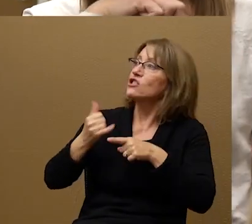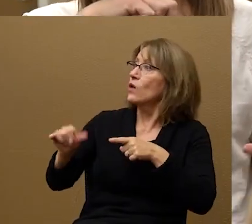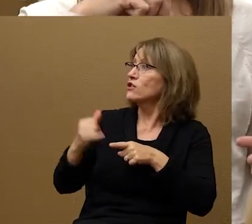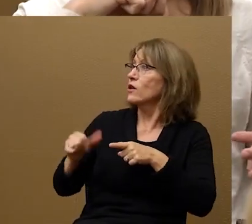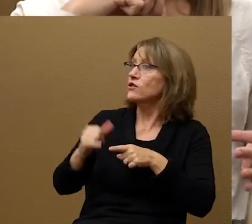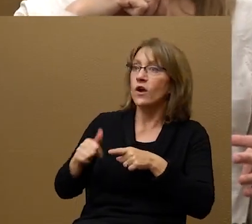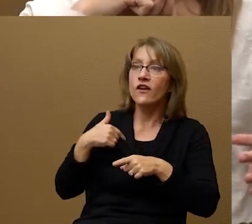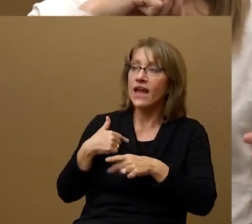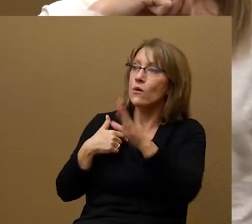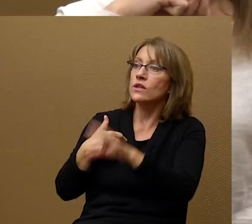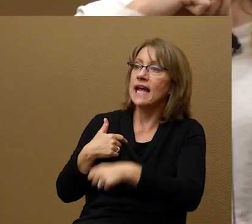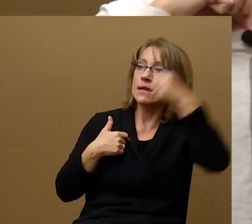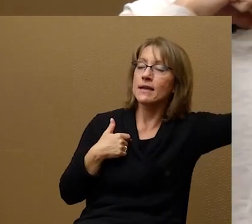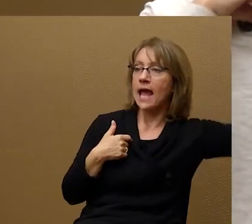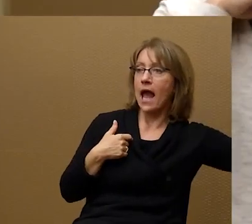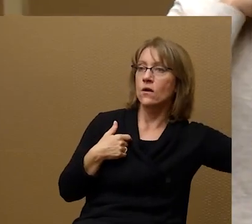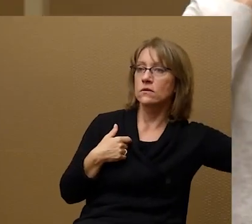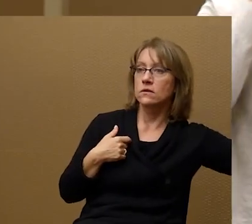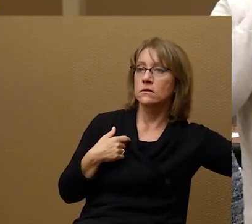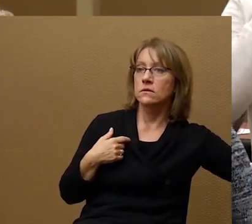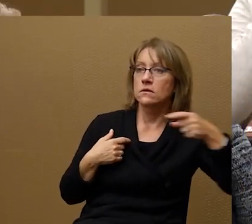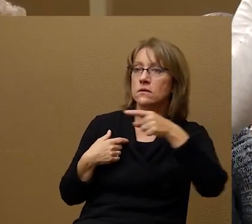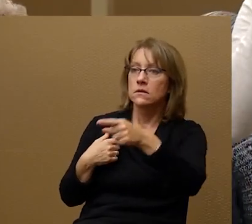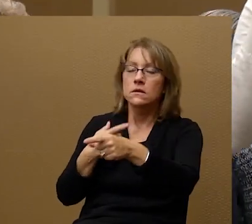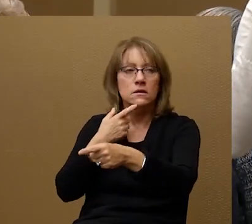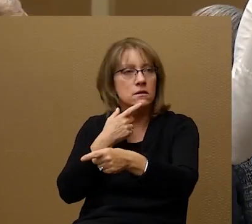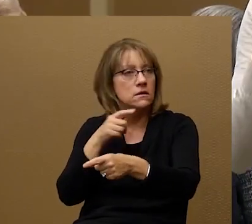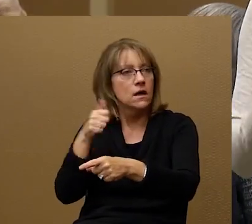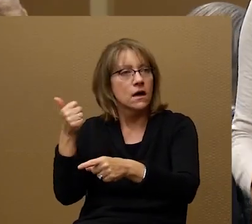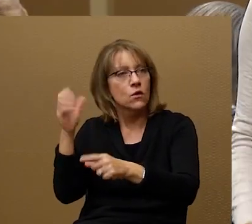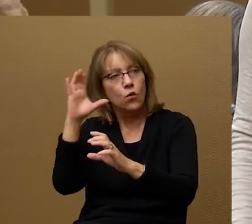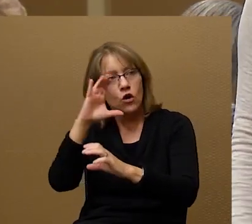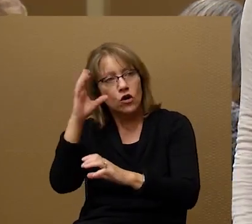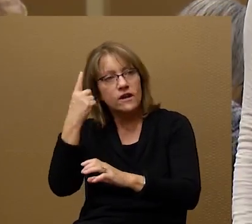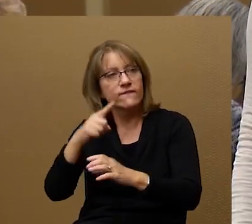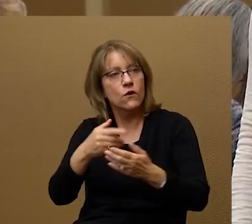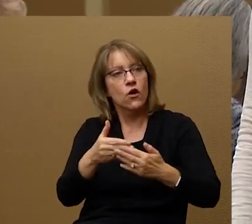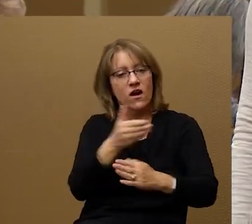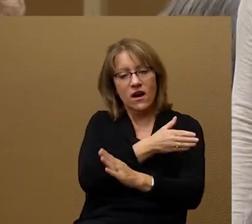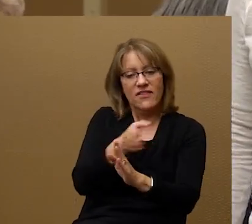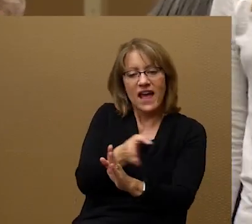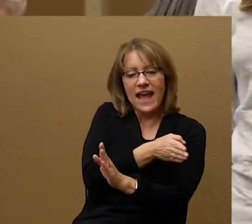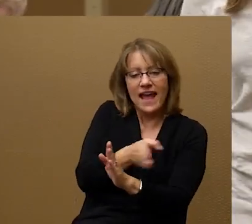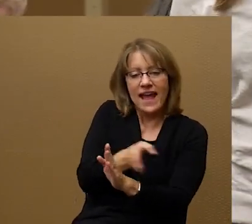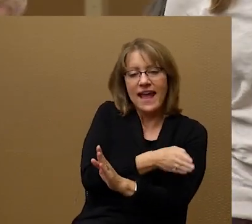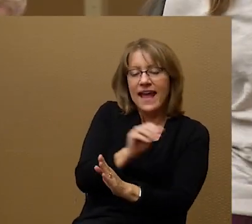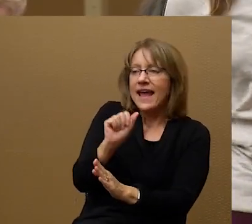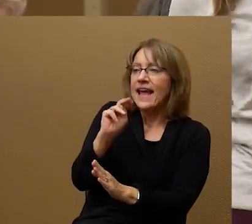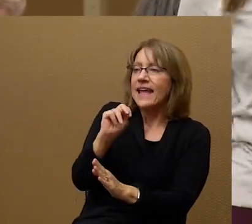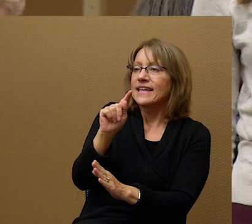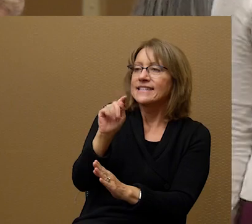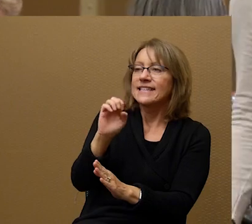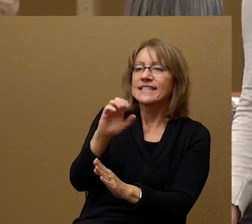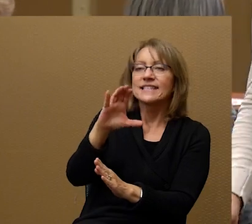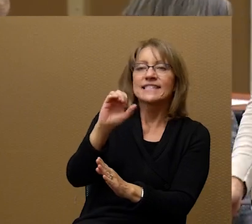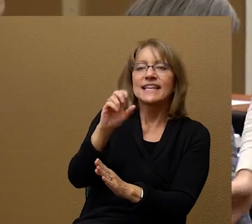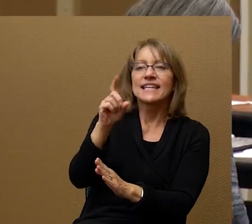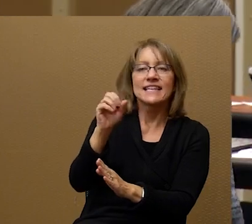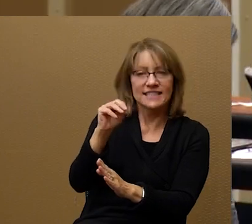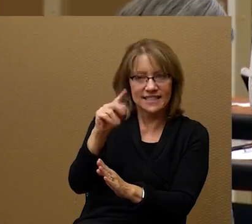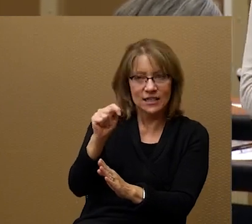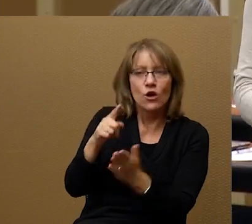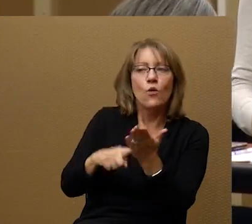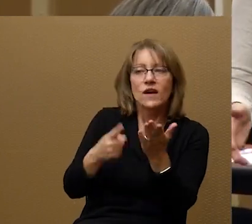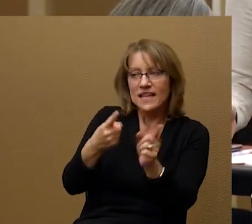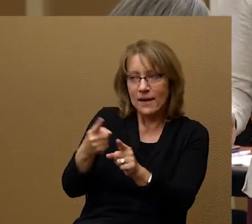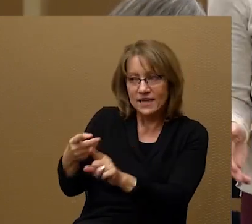pattern of why she's moving into that stage. So she said they're looking at all the antecedents and they